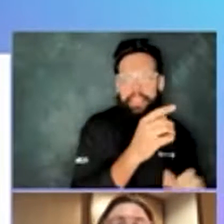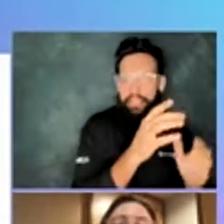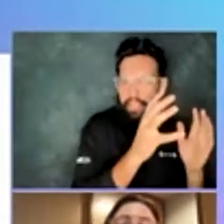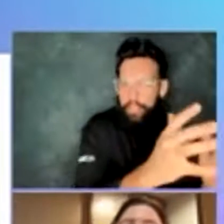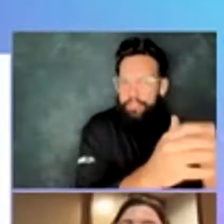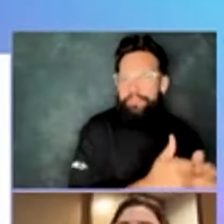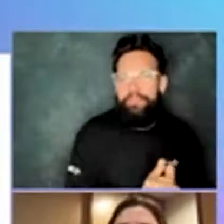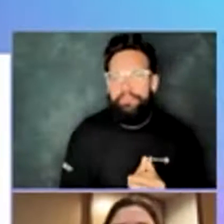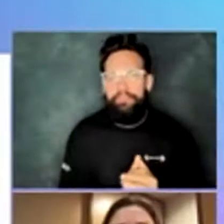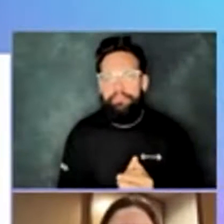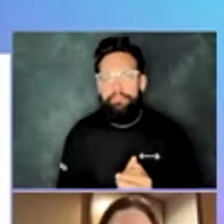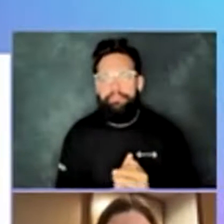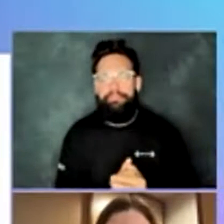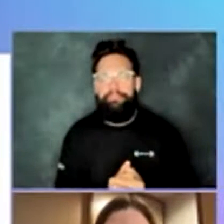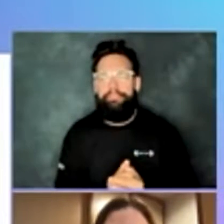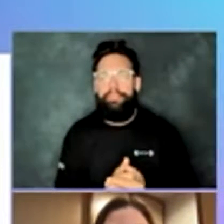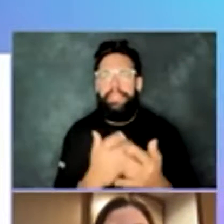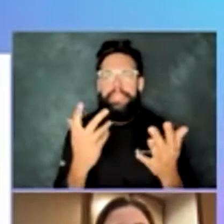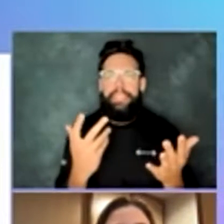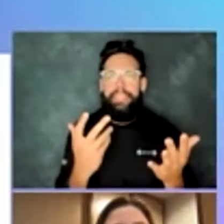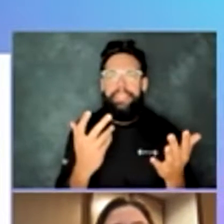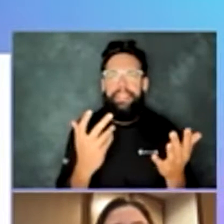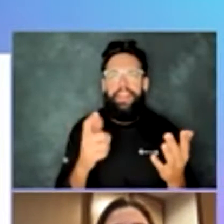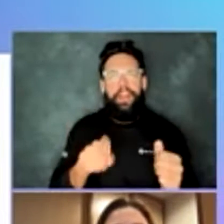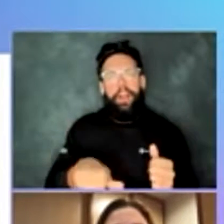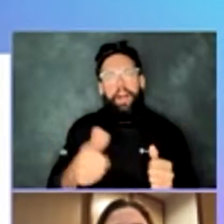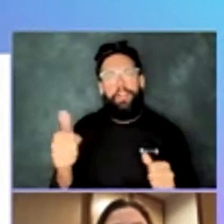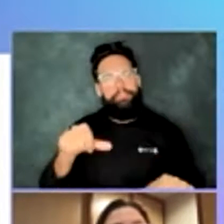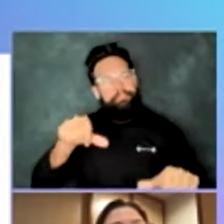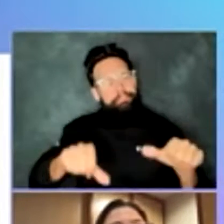or how far to flex?